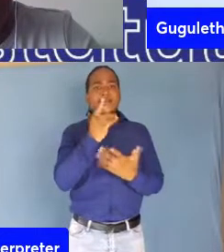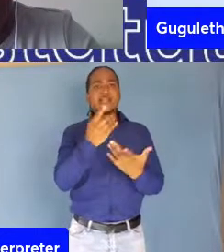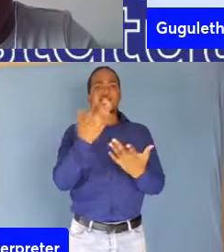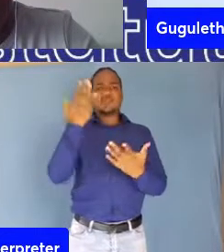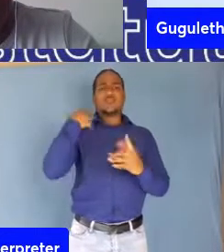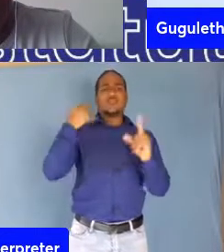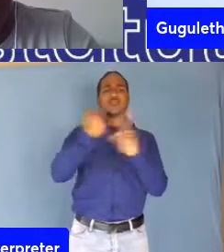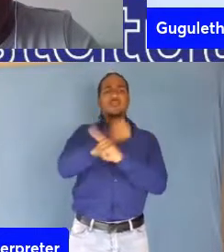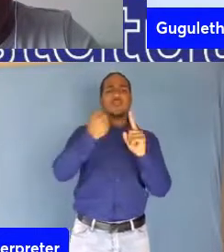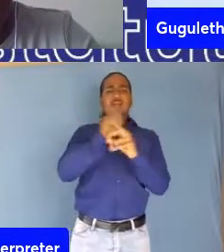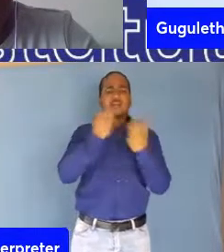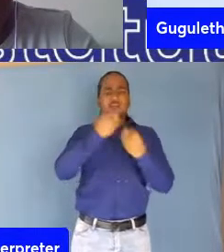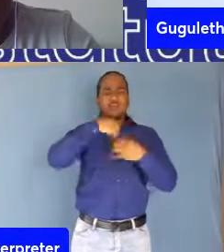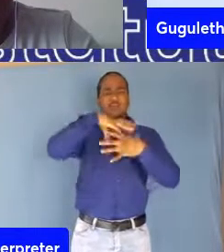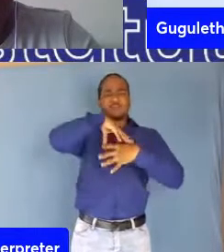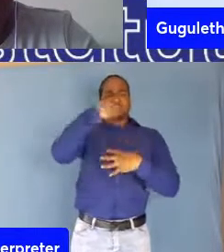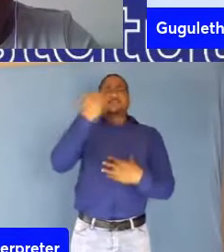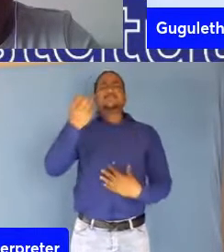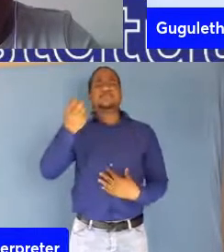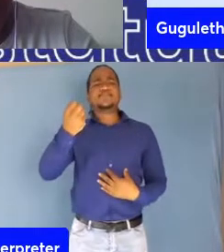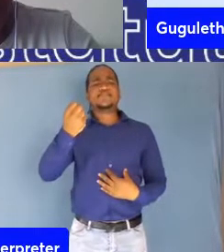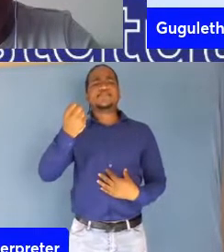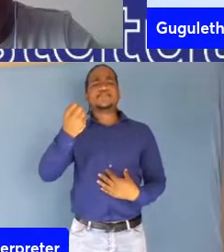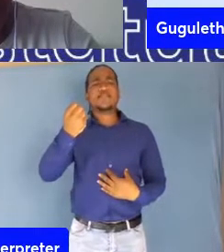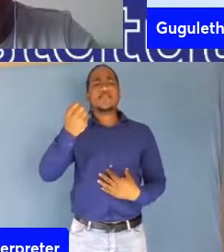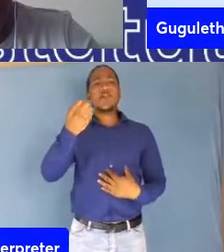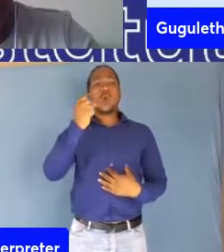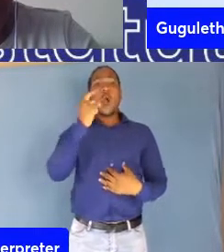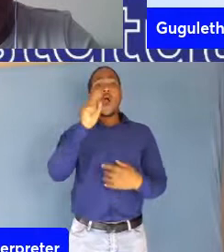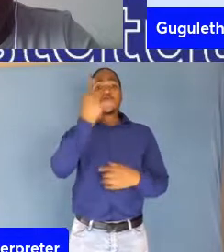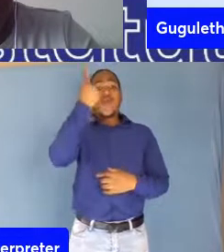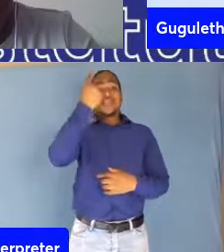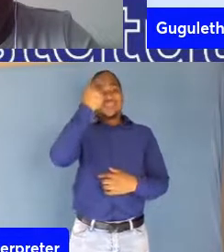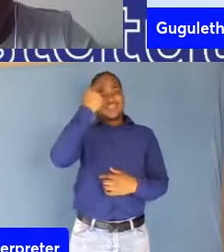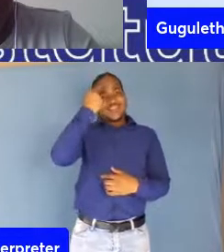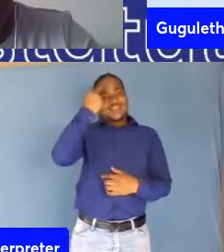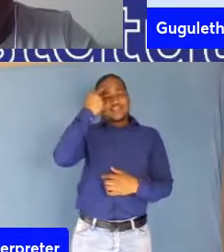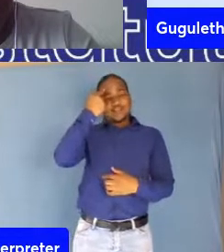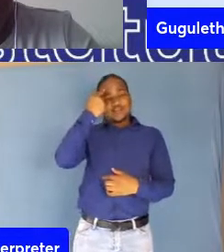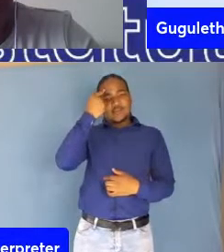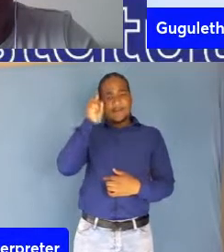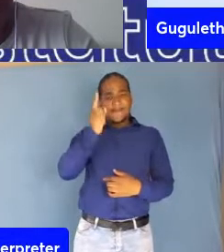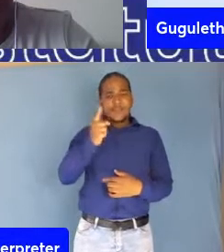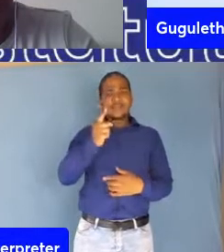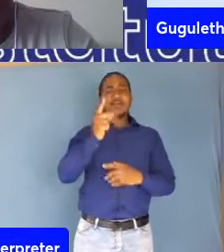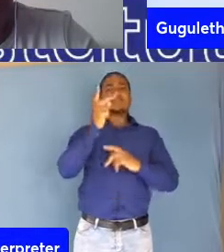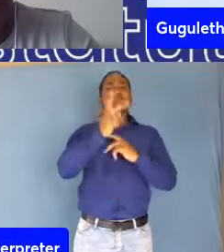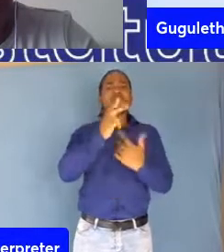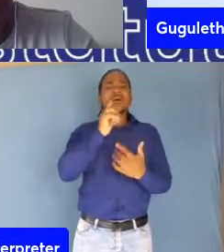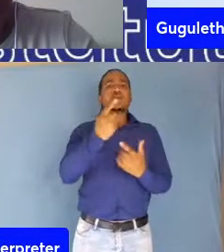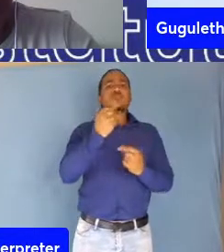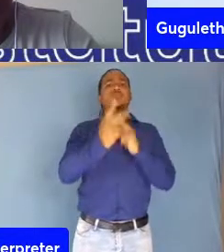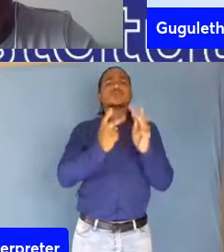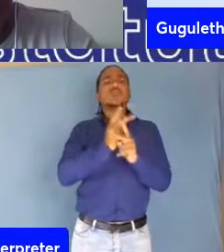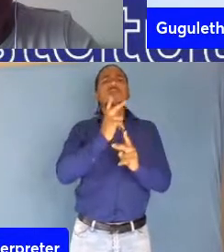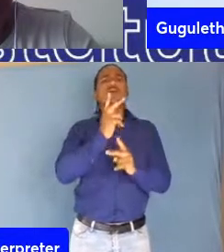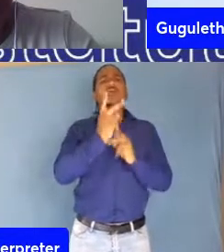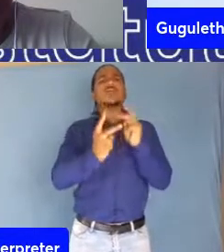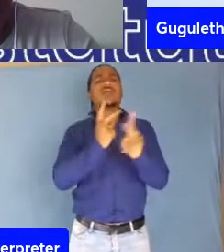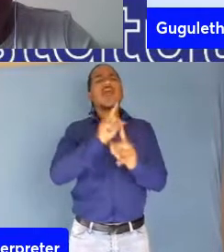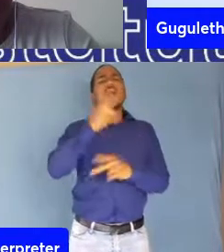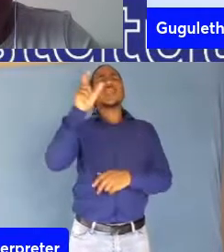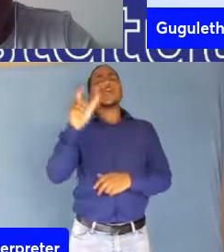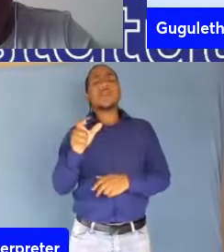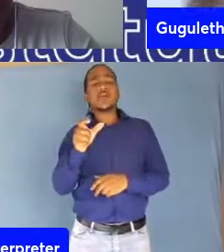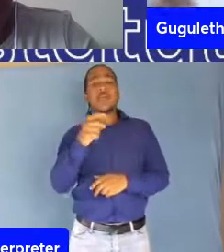in that very instance, your first thought is not to build recourse for the next person. And I don't say this in an aspect to say